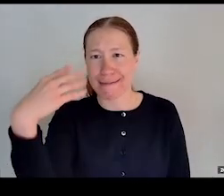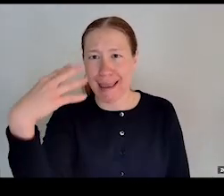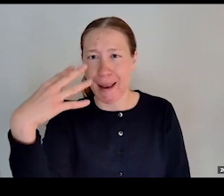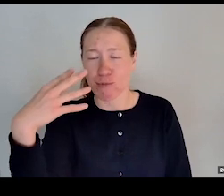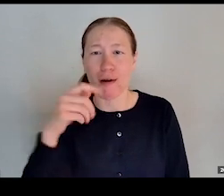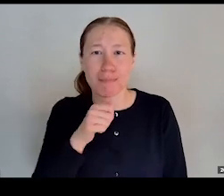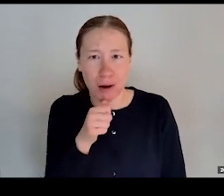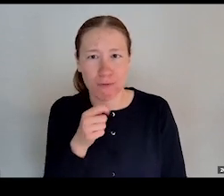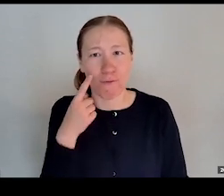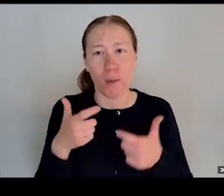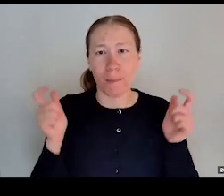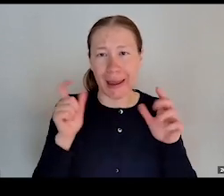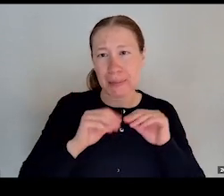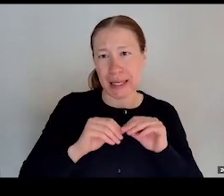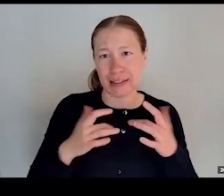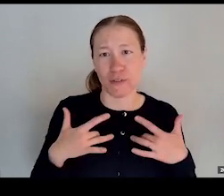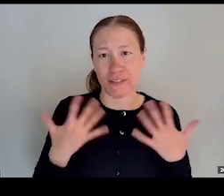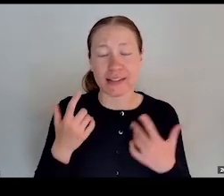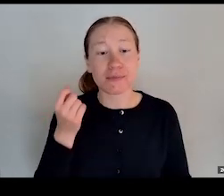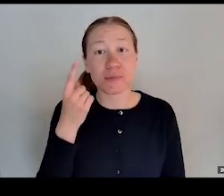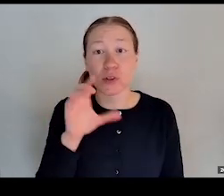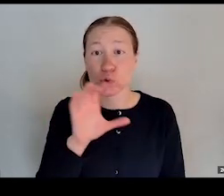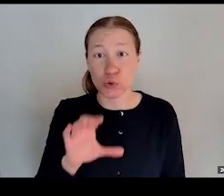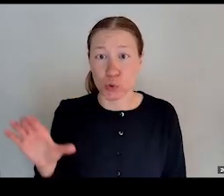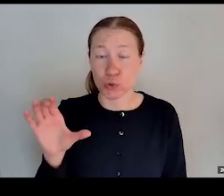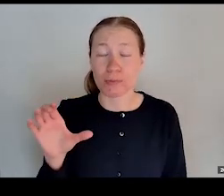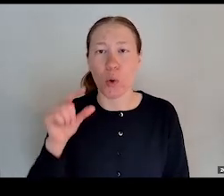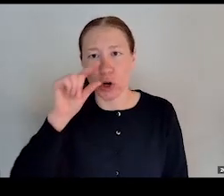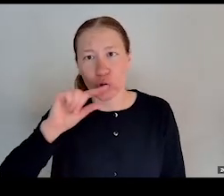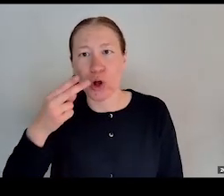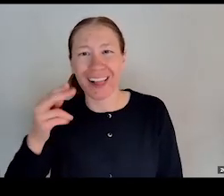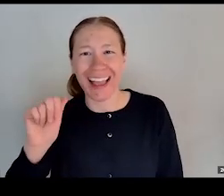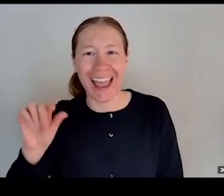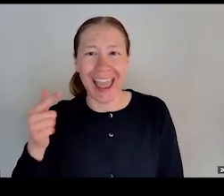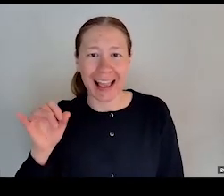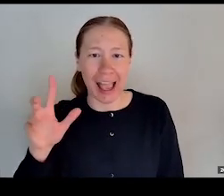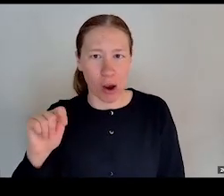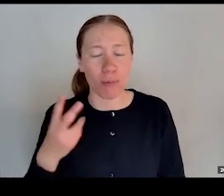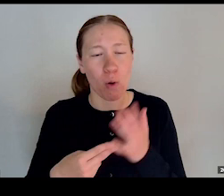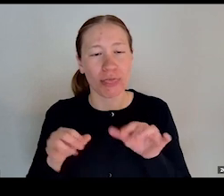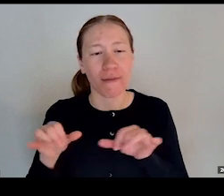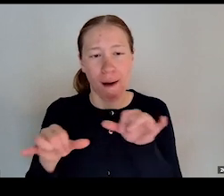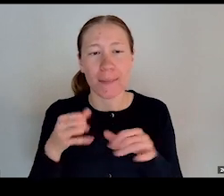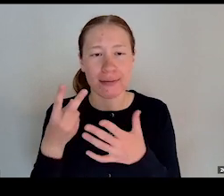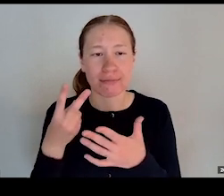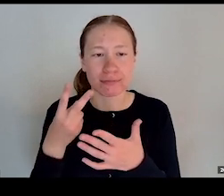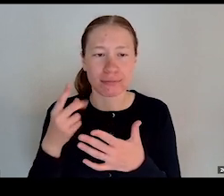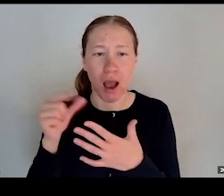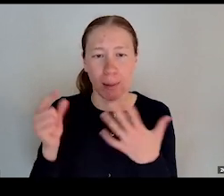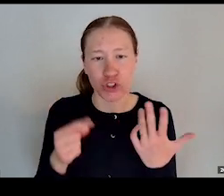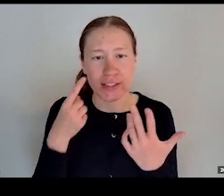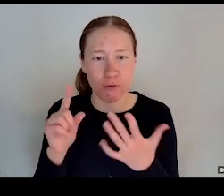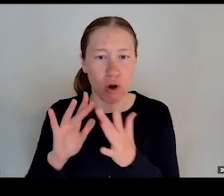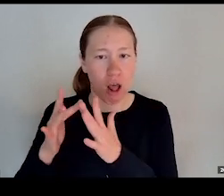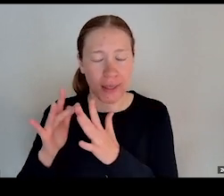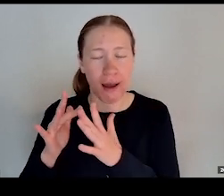events. Zoom and Google Hangout are common options for this, and I have both of them linked here so that if anybody wanted to